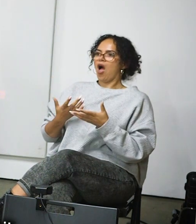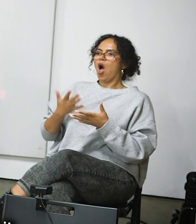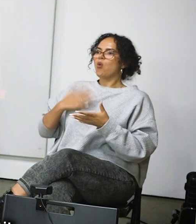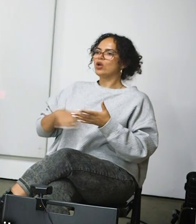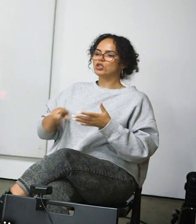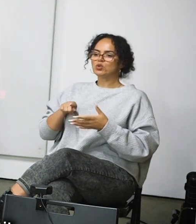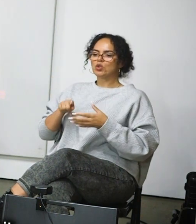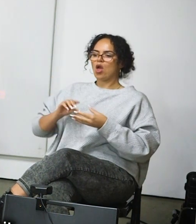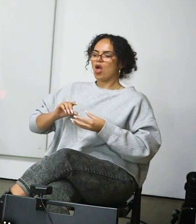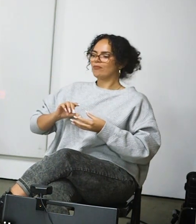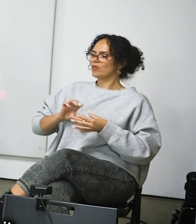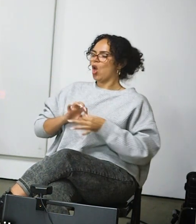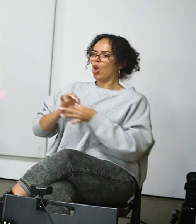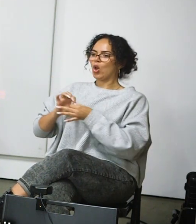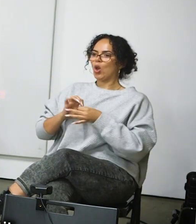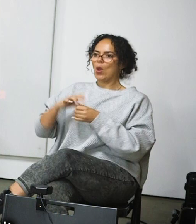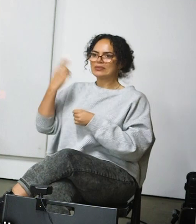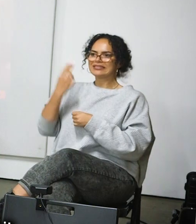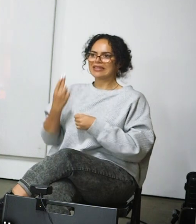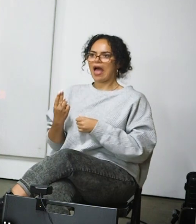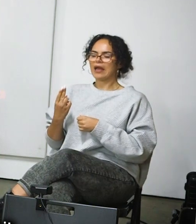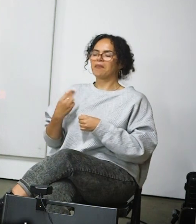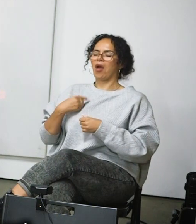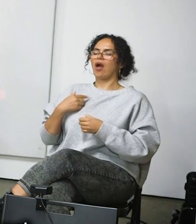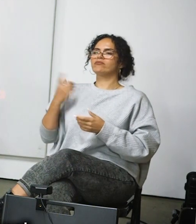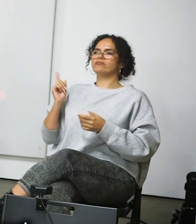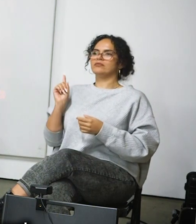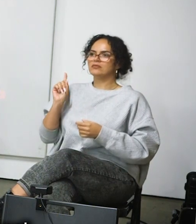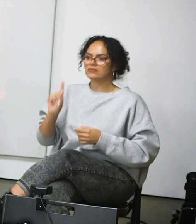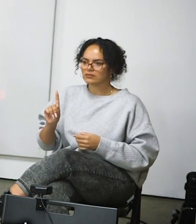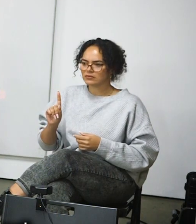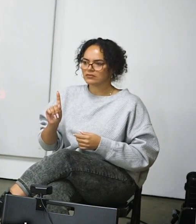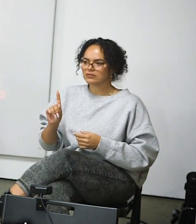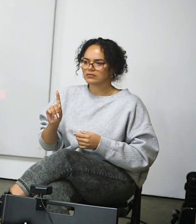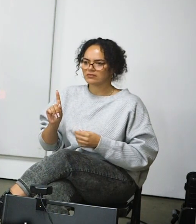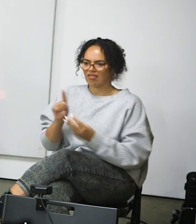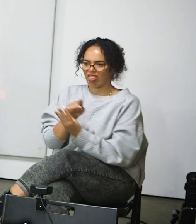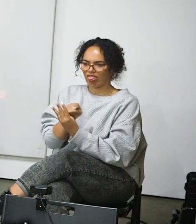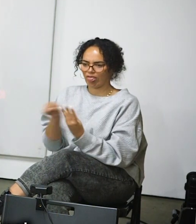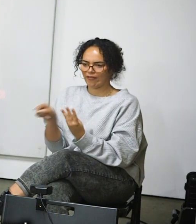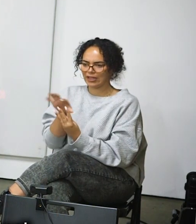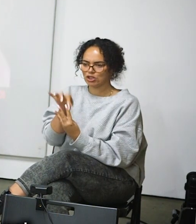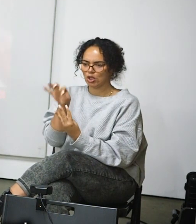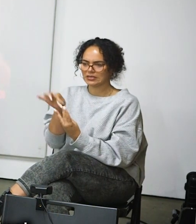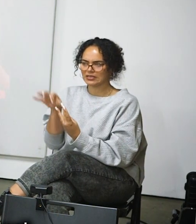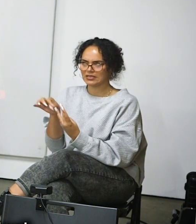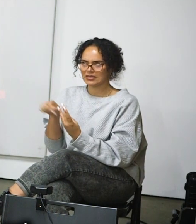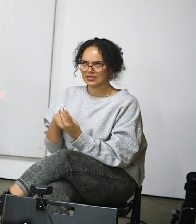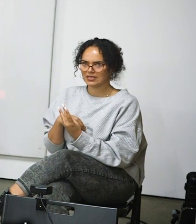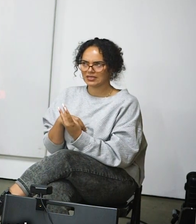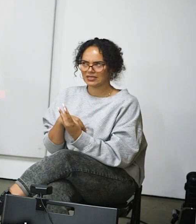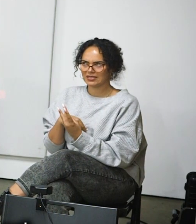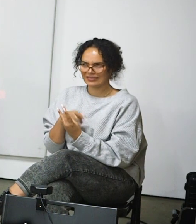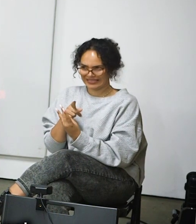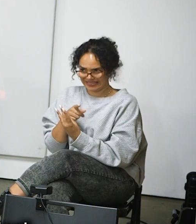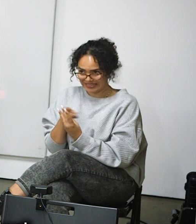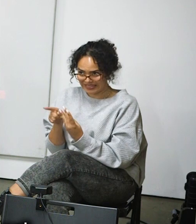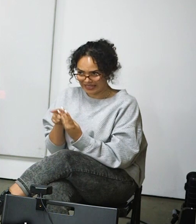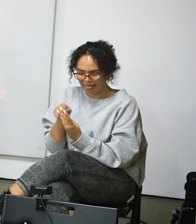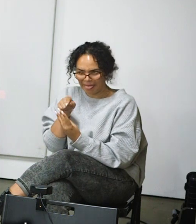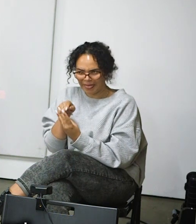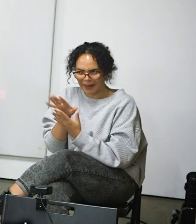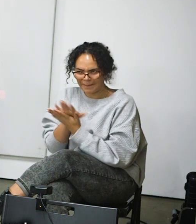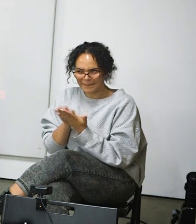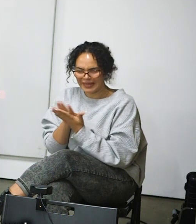it with us. And you'd get there and they'd have 3 prototypes and you had to choose. And that's not really